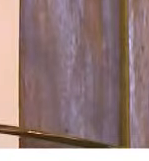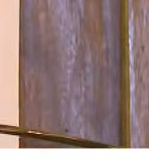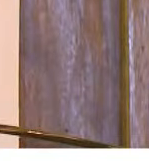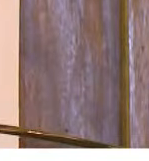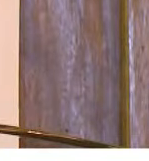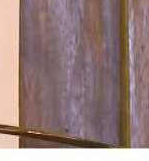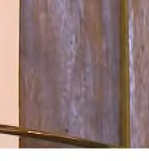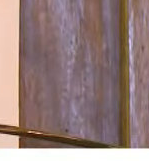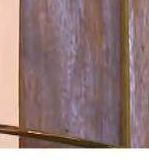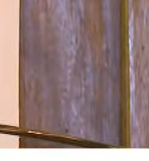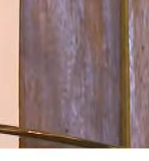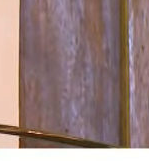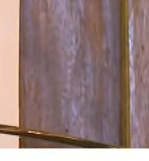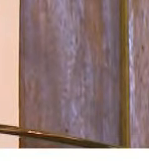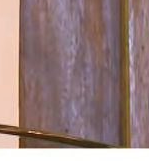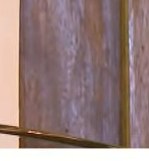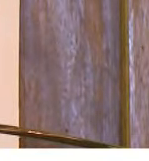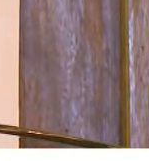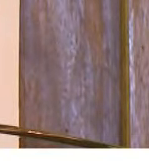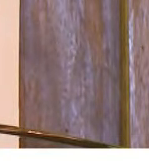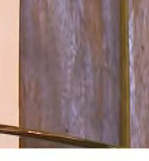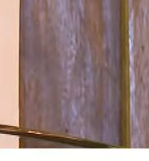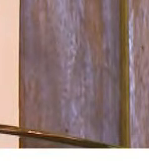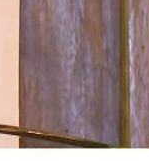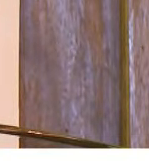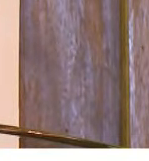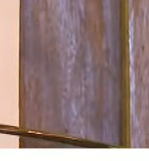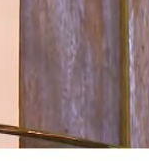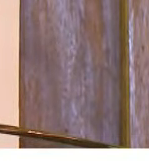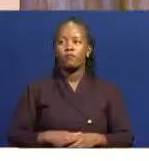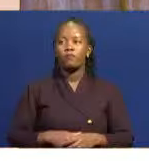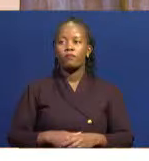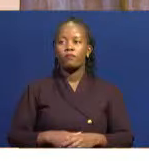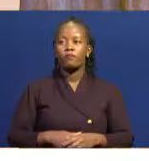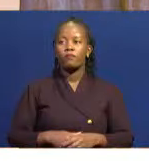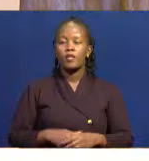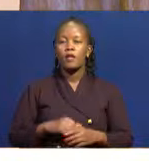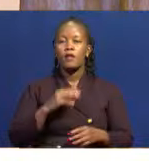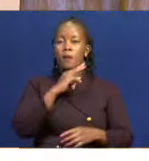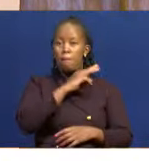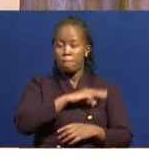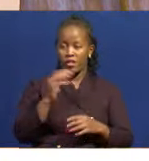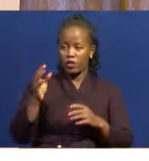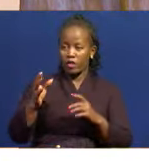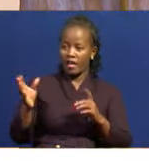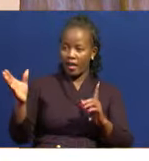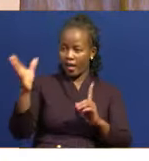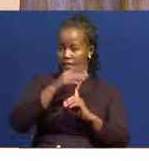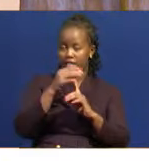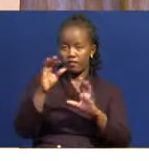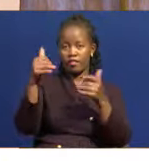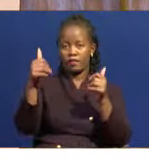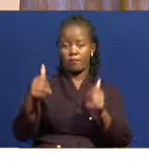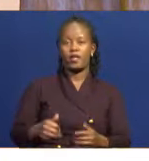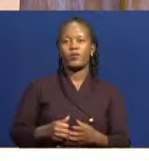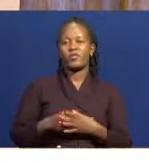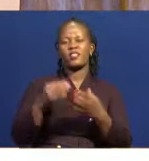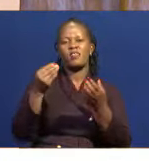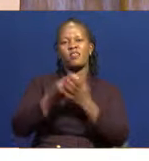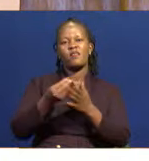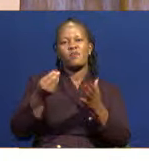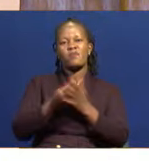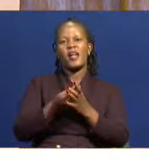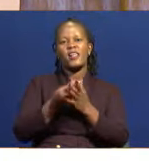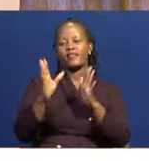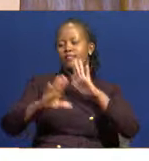The mission is far from complete. Our resource budget condition remains dire, and your